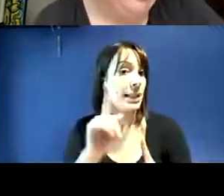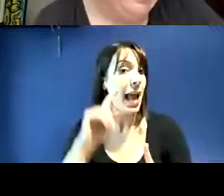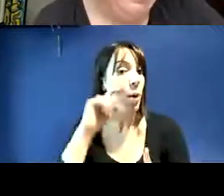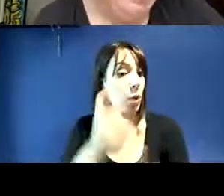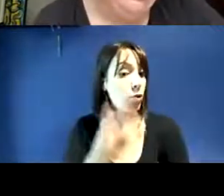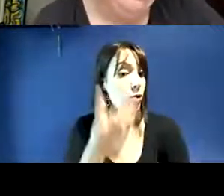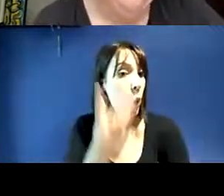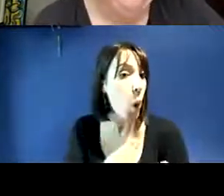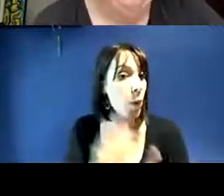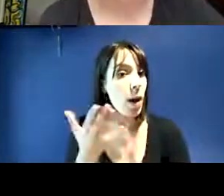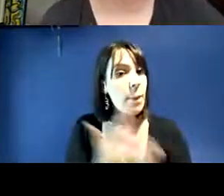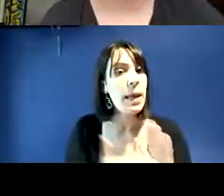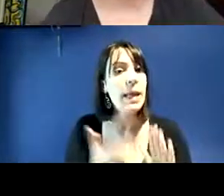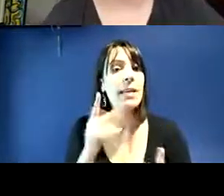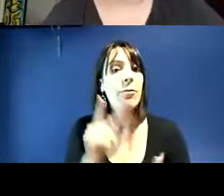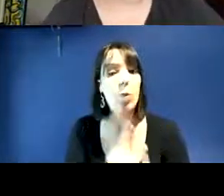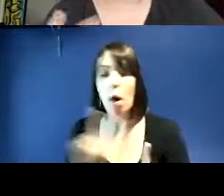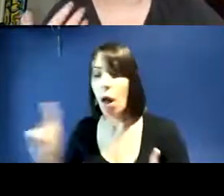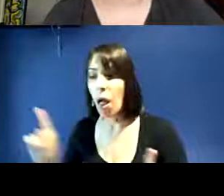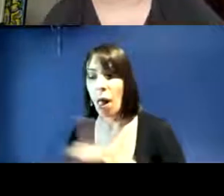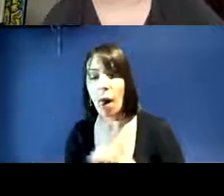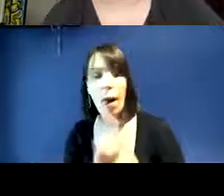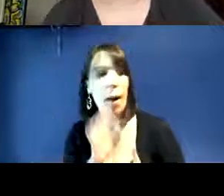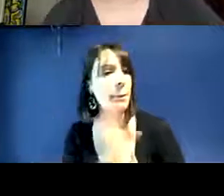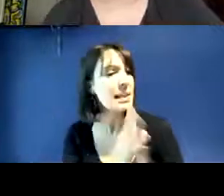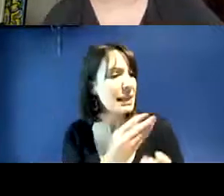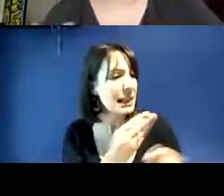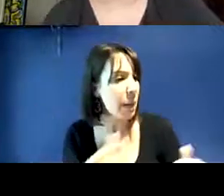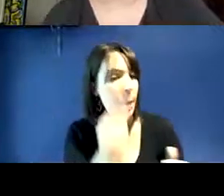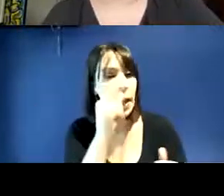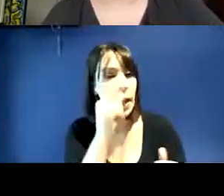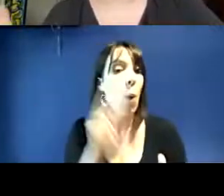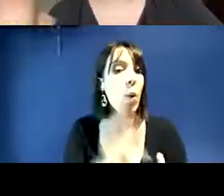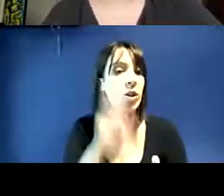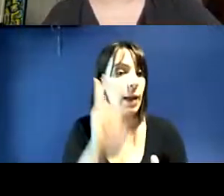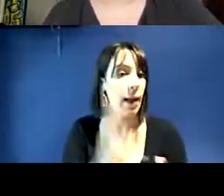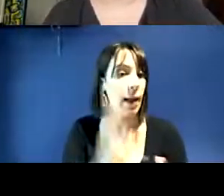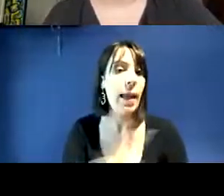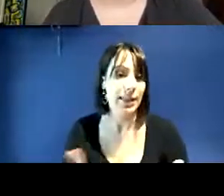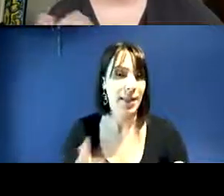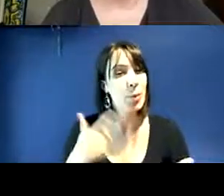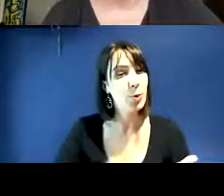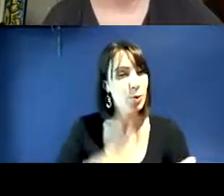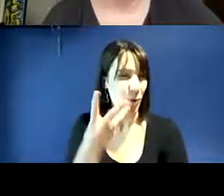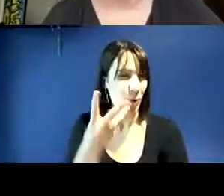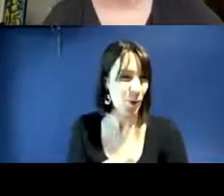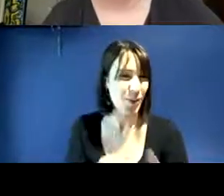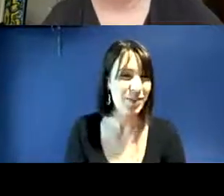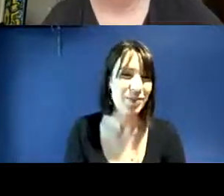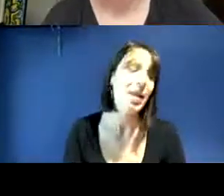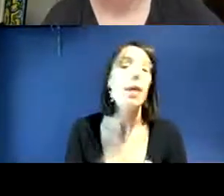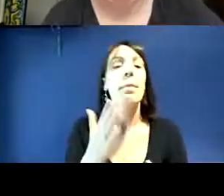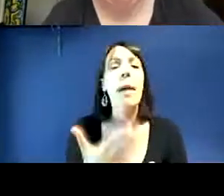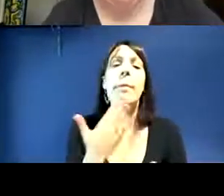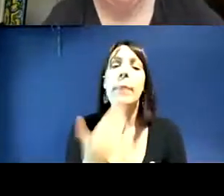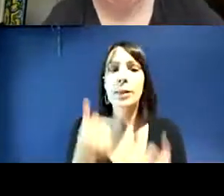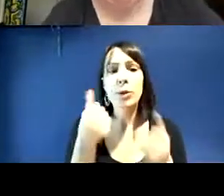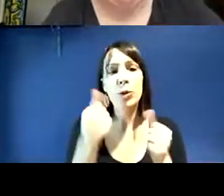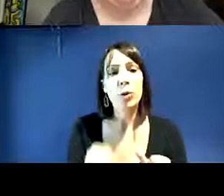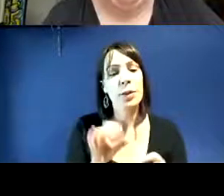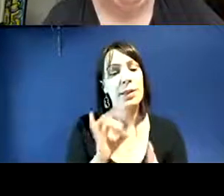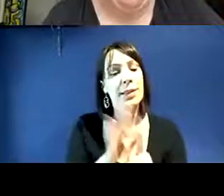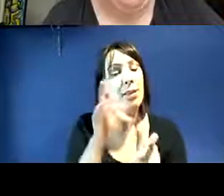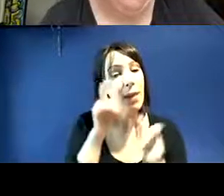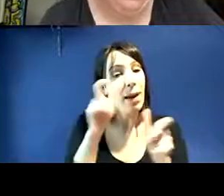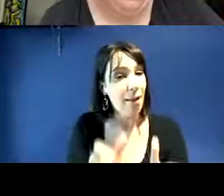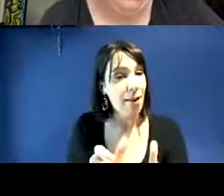confronting, and to practice any sort of self-care strategies for you that might be making sure that you have someone to chat to outside